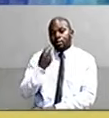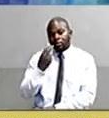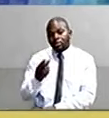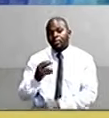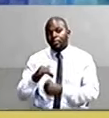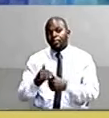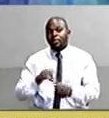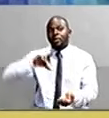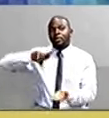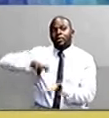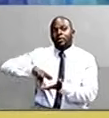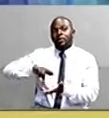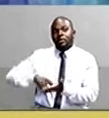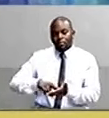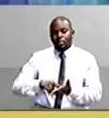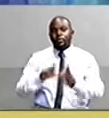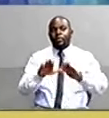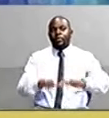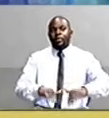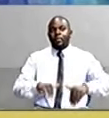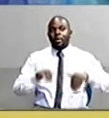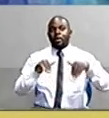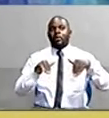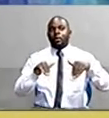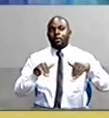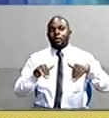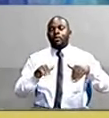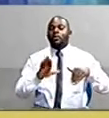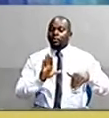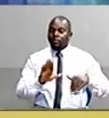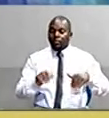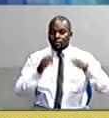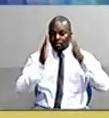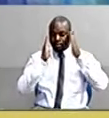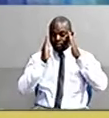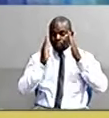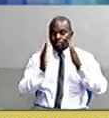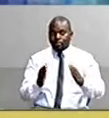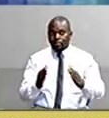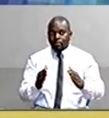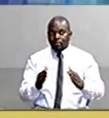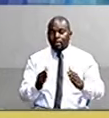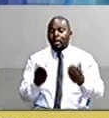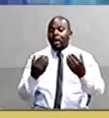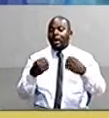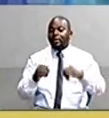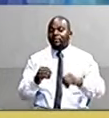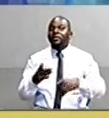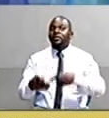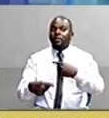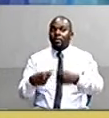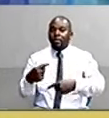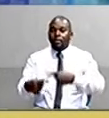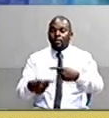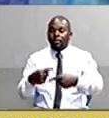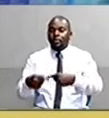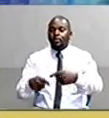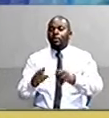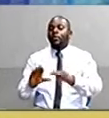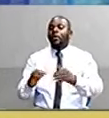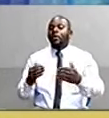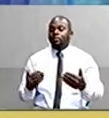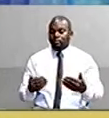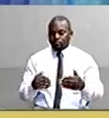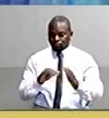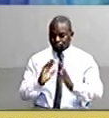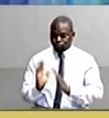making a recommendation to the House and then bringing their attention to the activities that are going on without